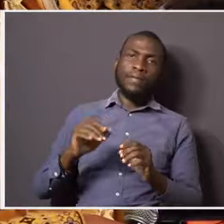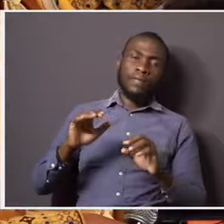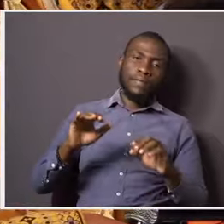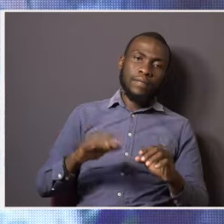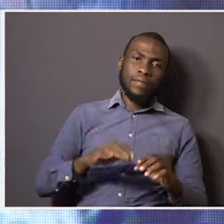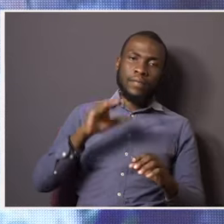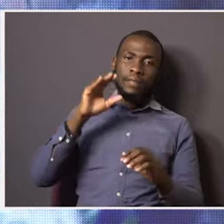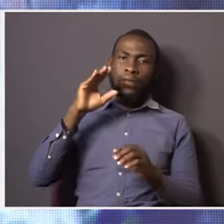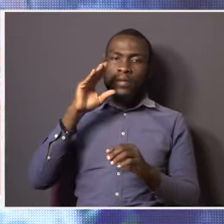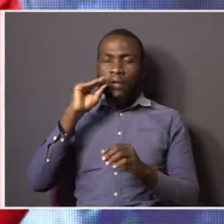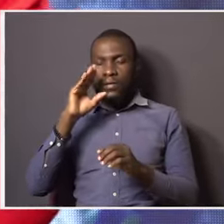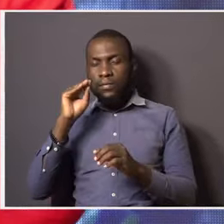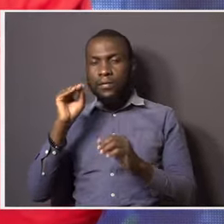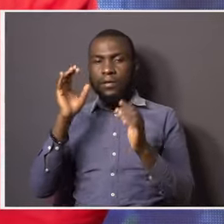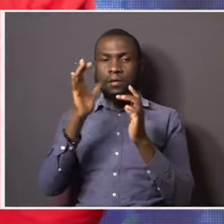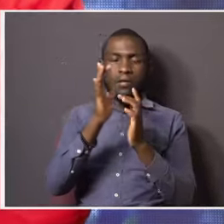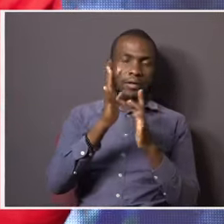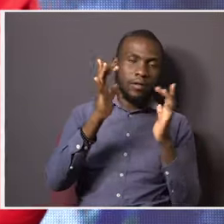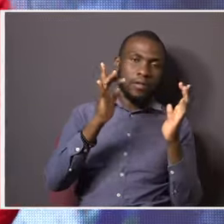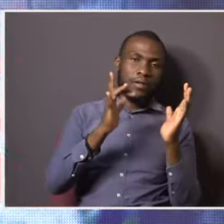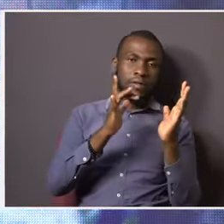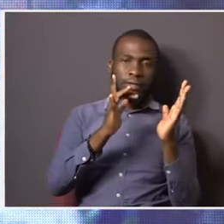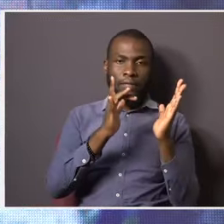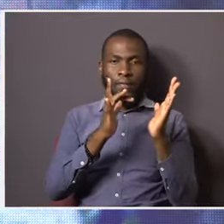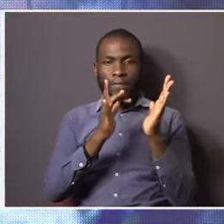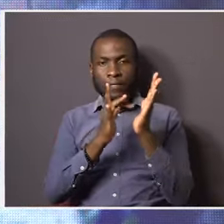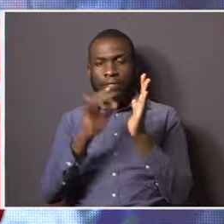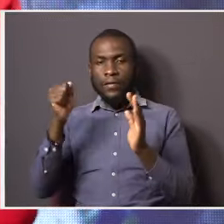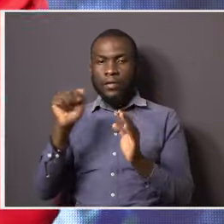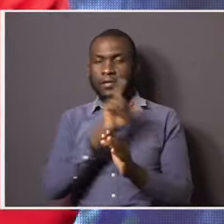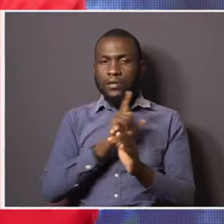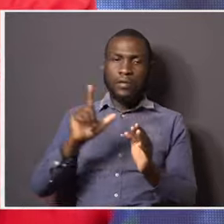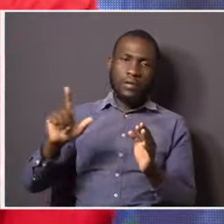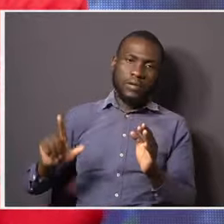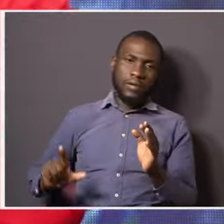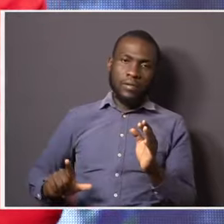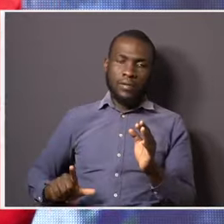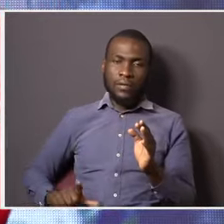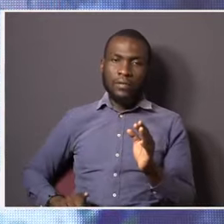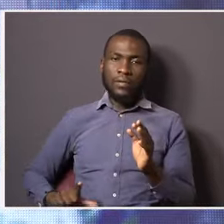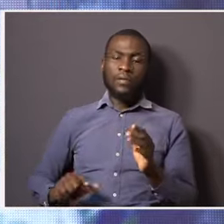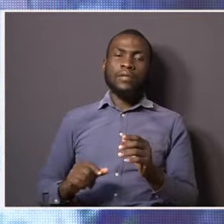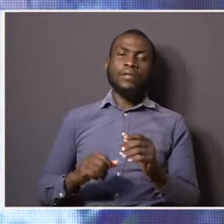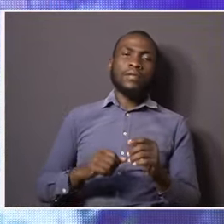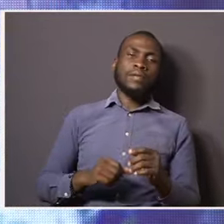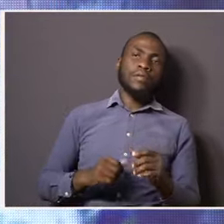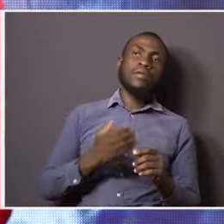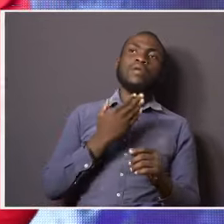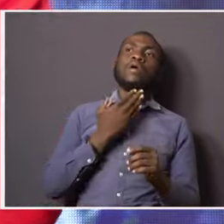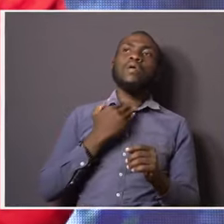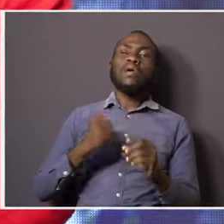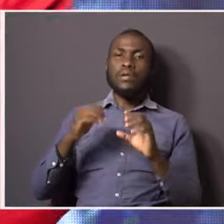speak Jesus. Oh yes, Lord. I just want to speak, Lord,